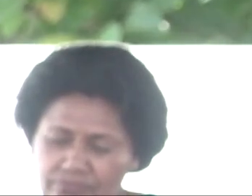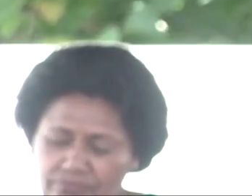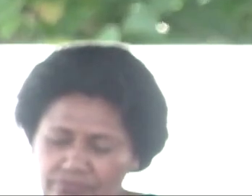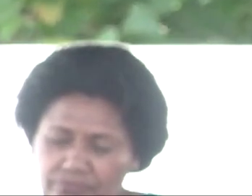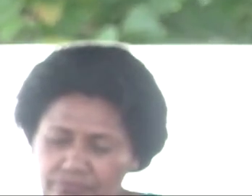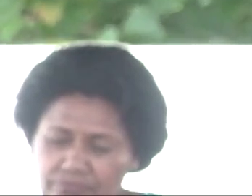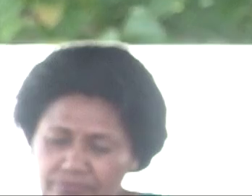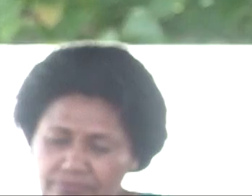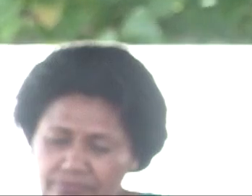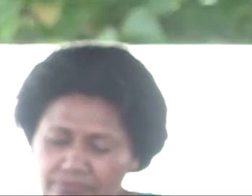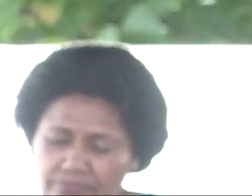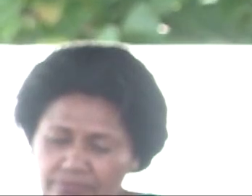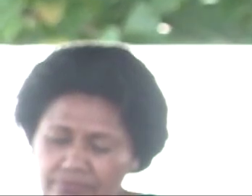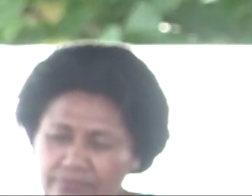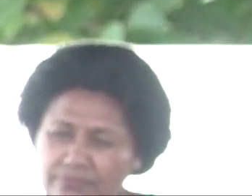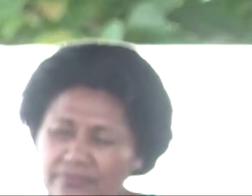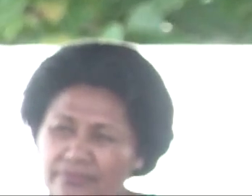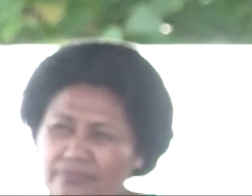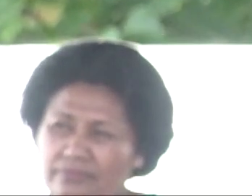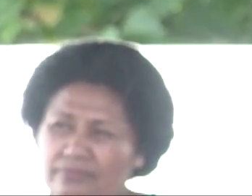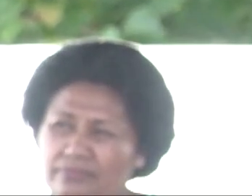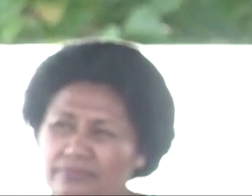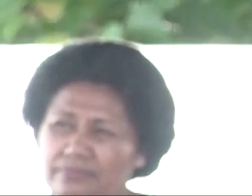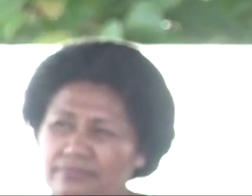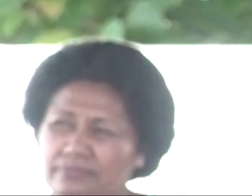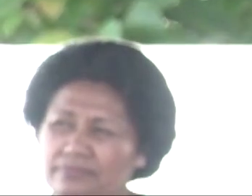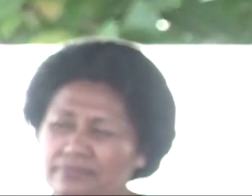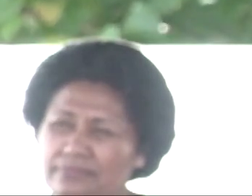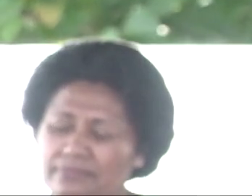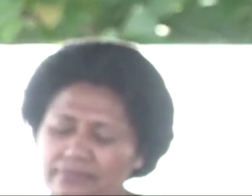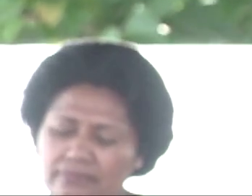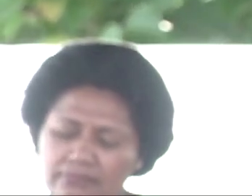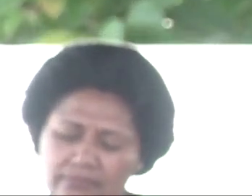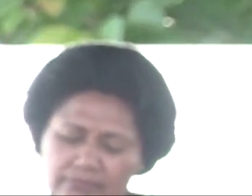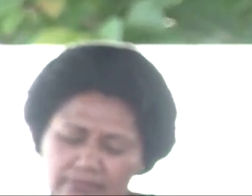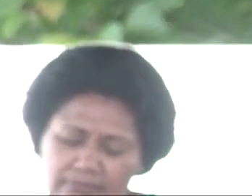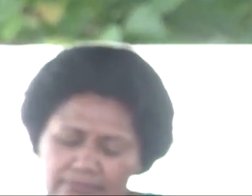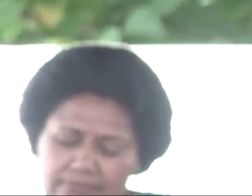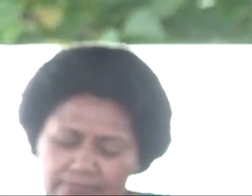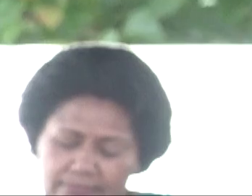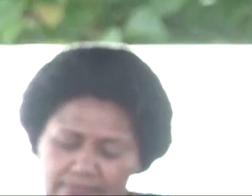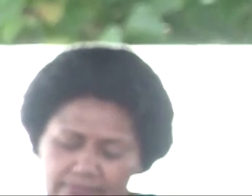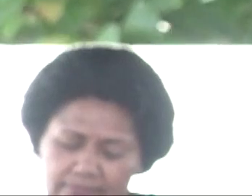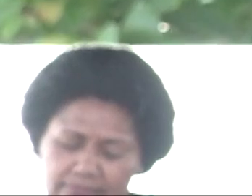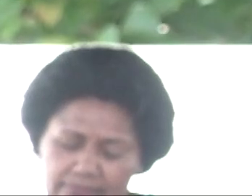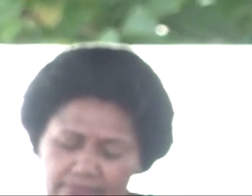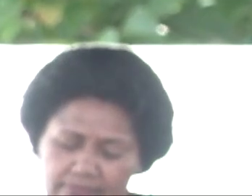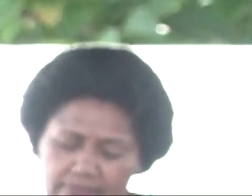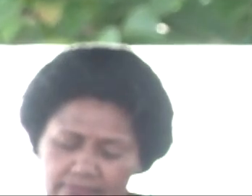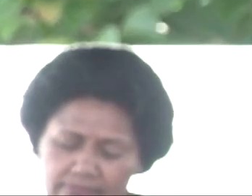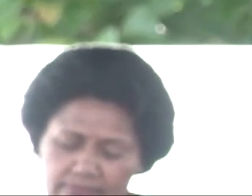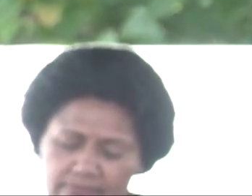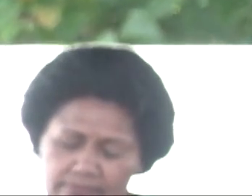children of Christians' values and beliefs, his death to promise us believers that we will be saved